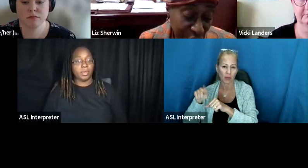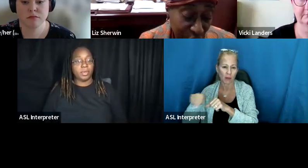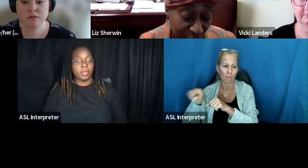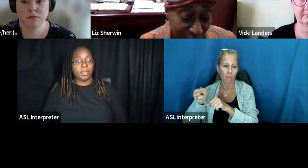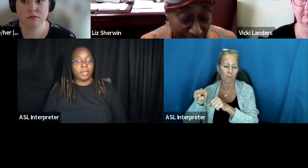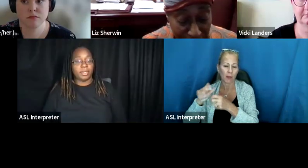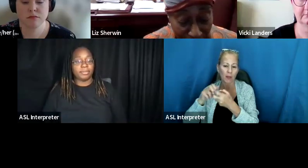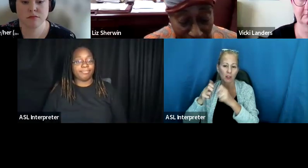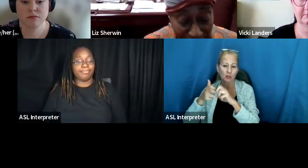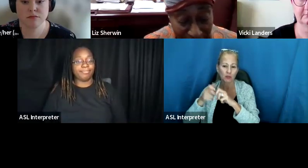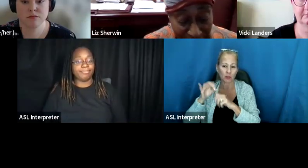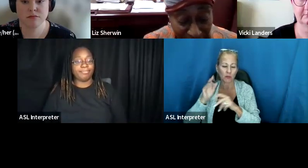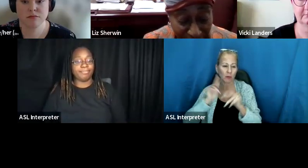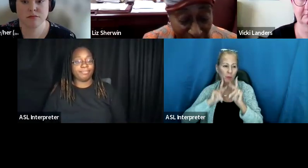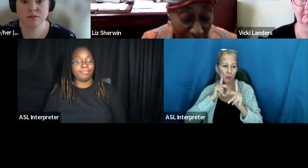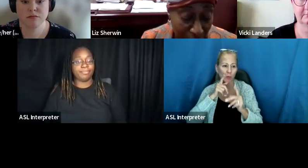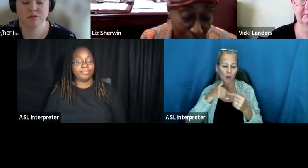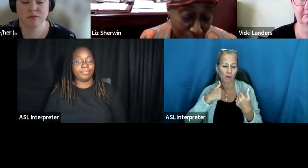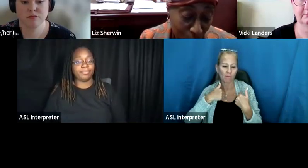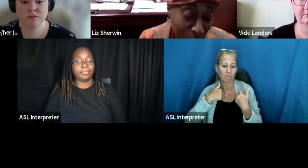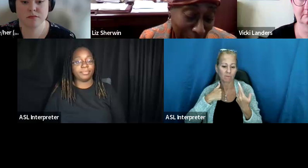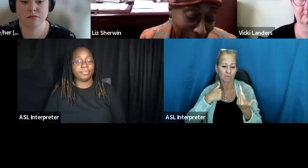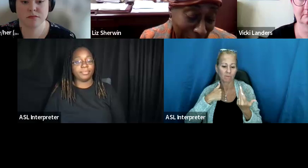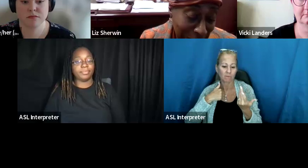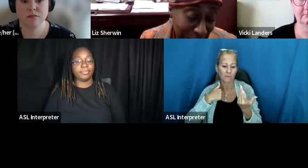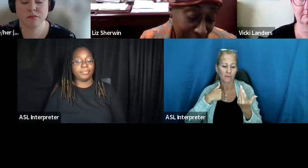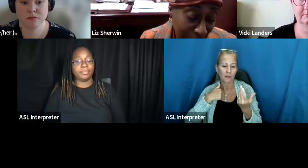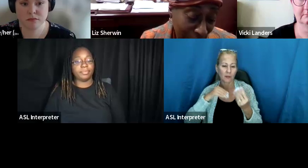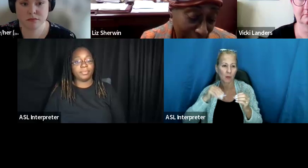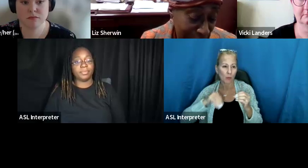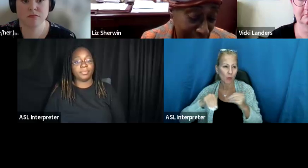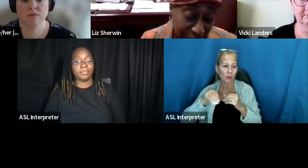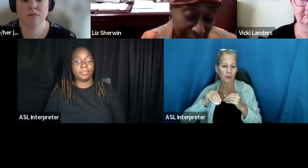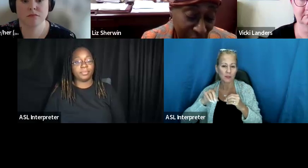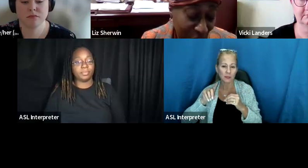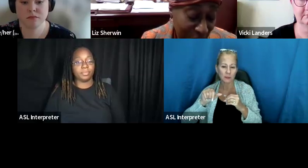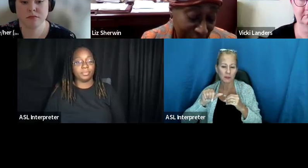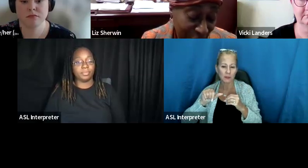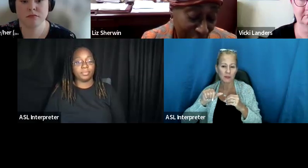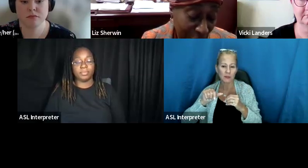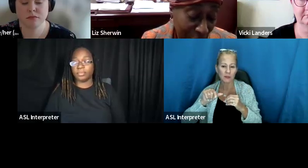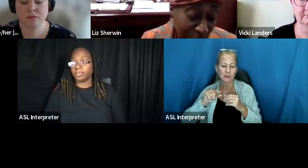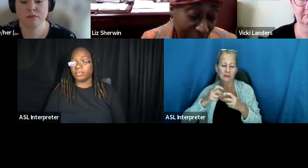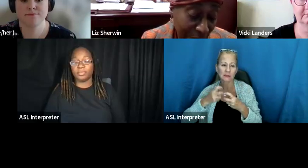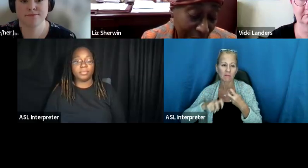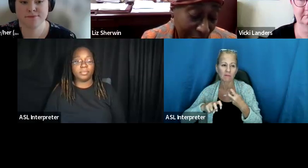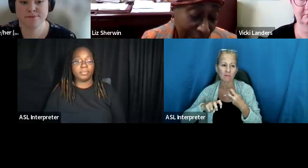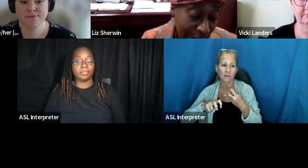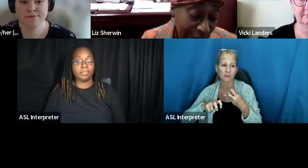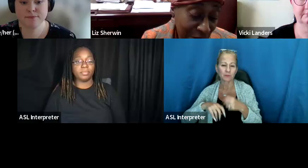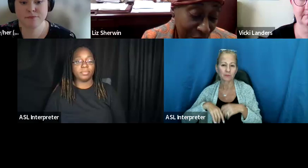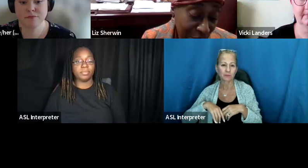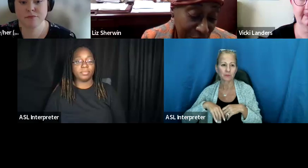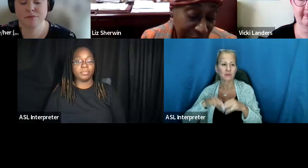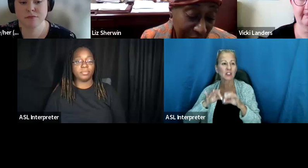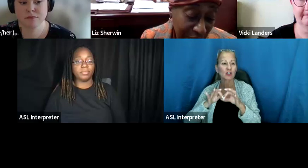The issue of people that have mobility disabilities is very difficult.